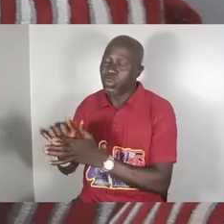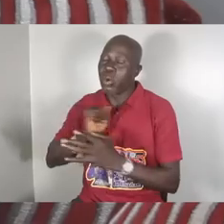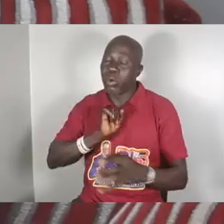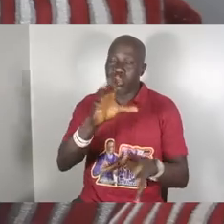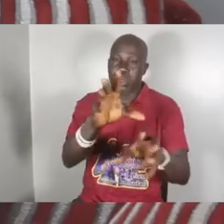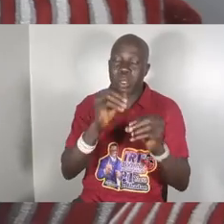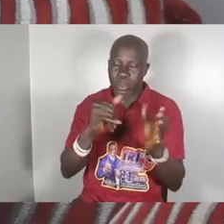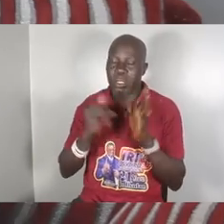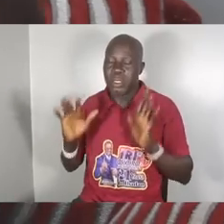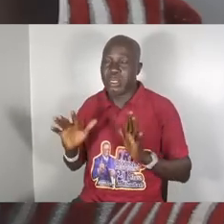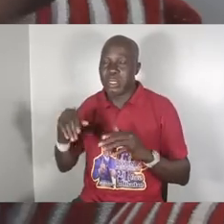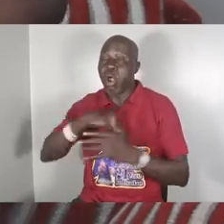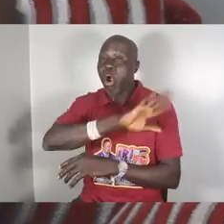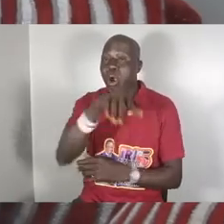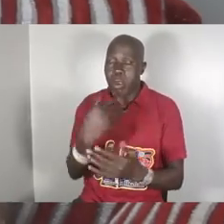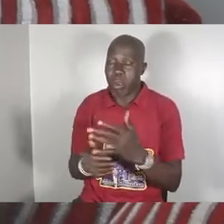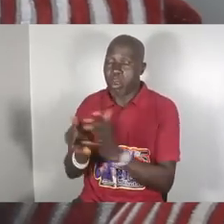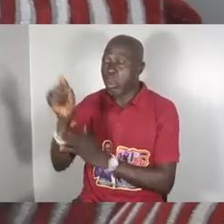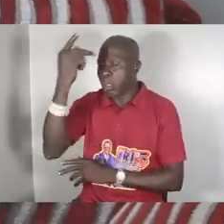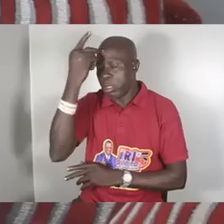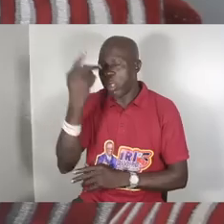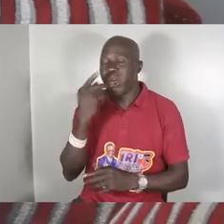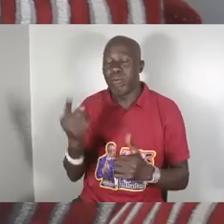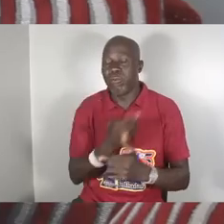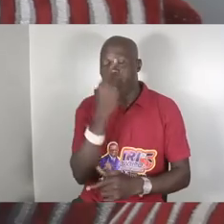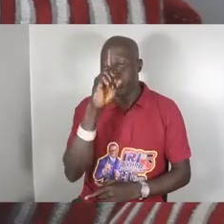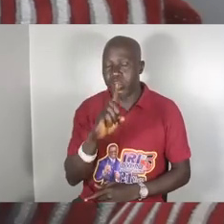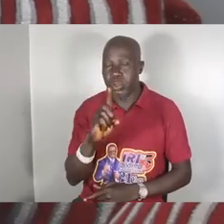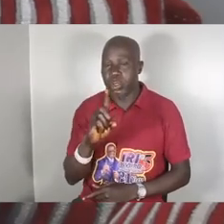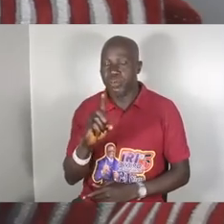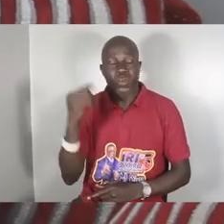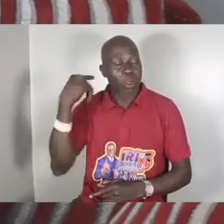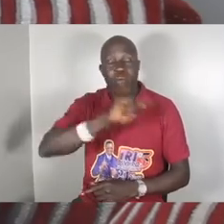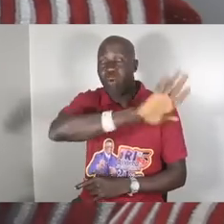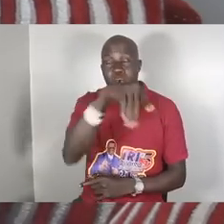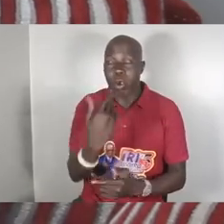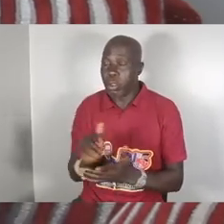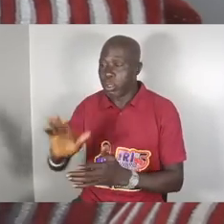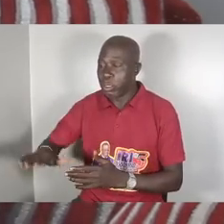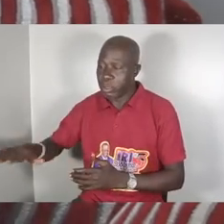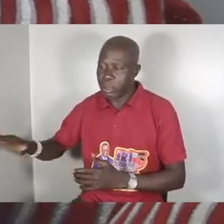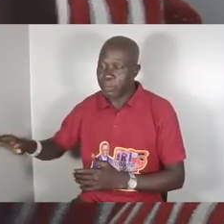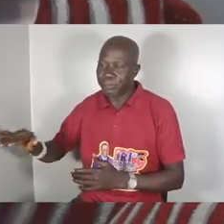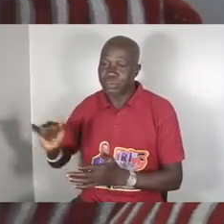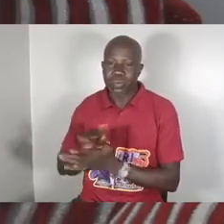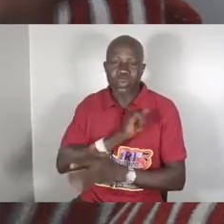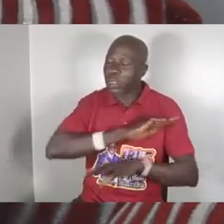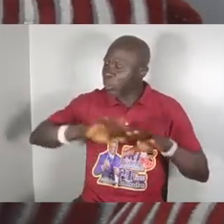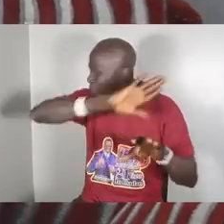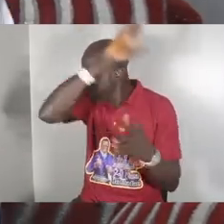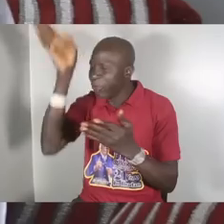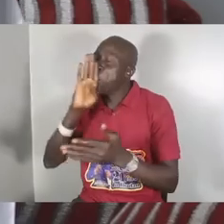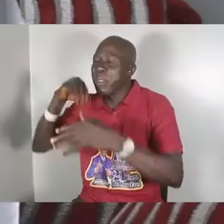grab it. Parents are the one that holds this. For your children, oh, need you